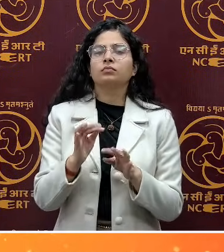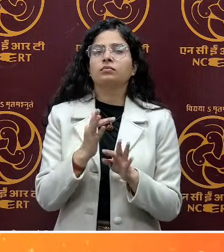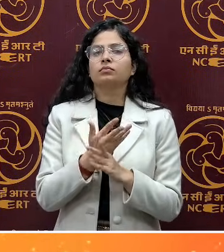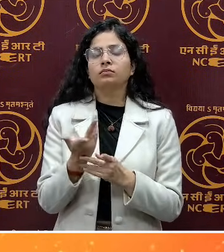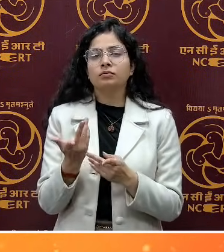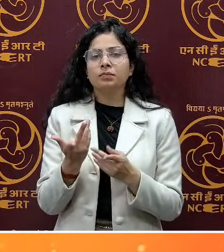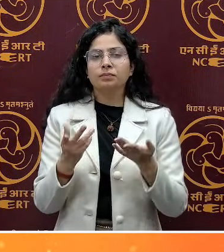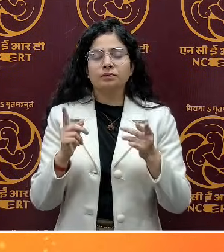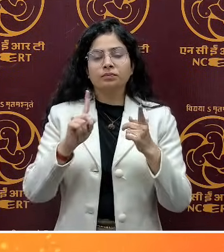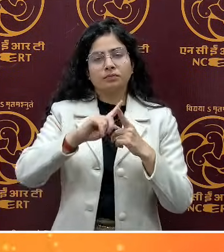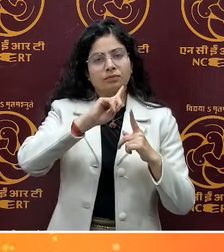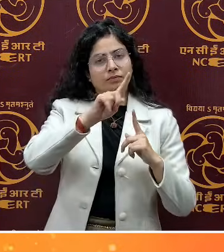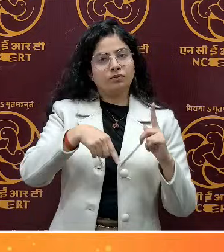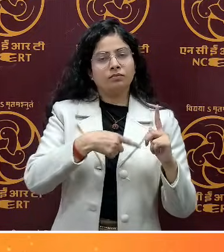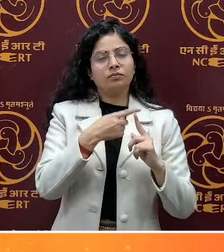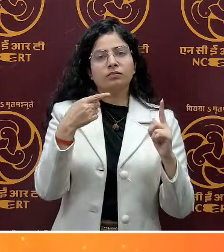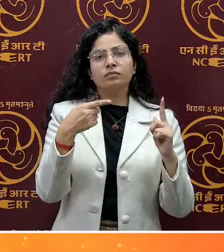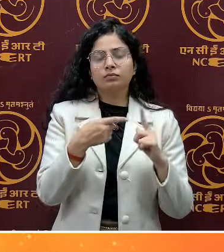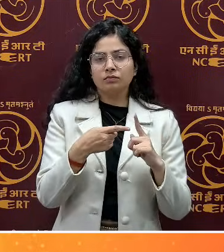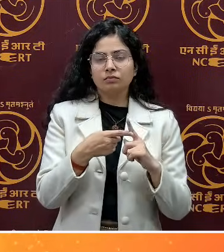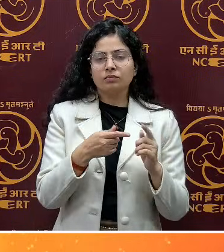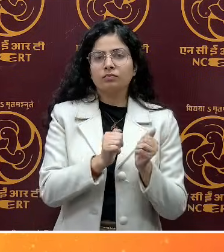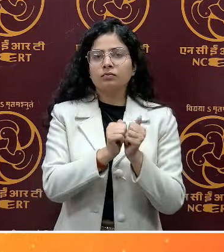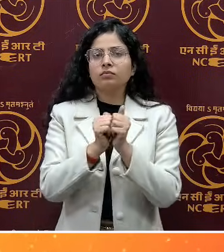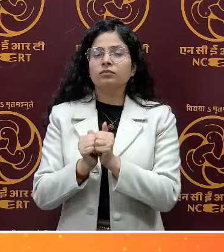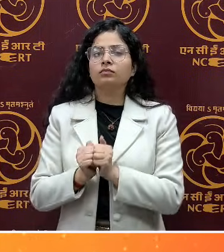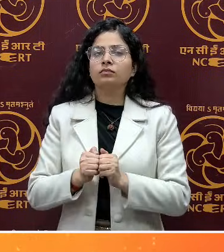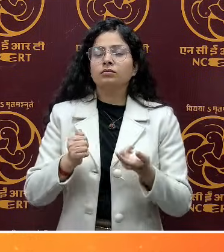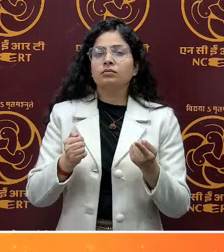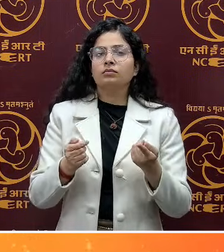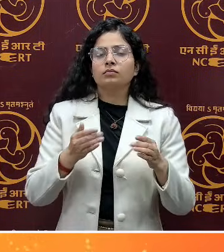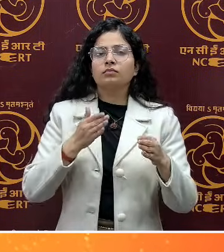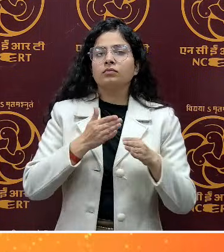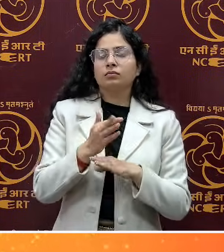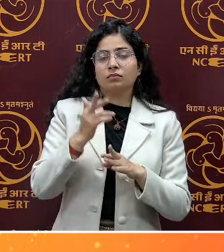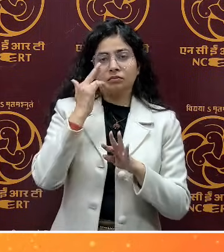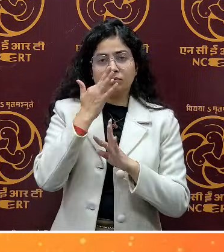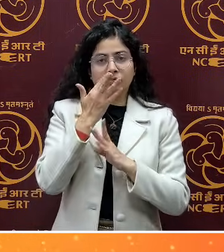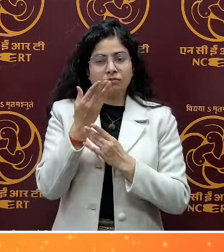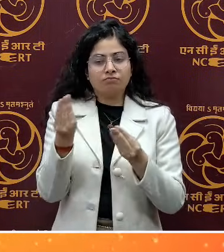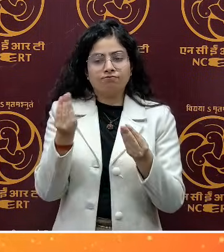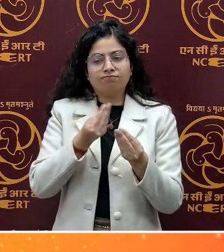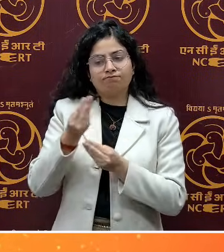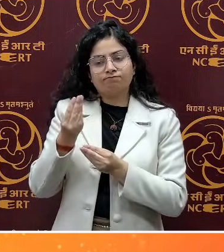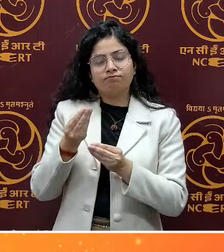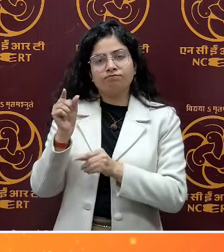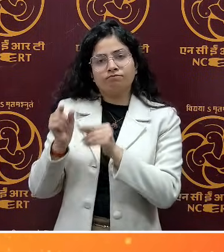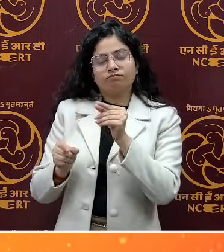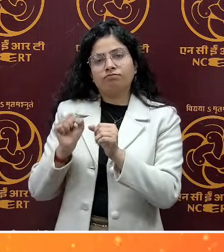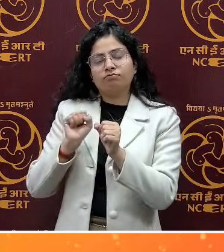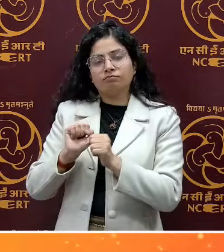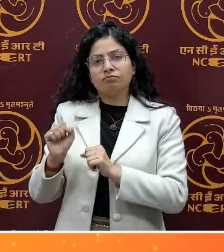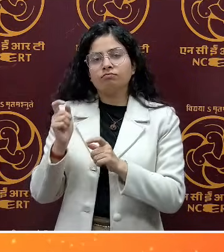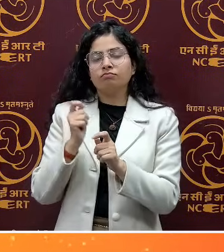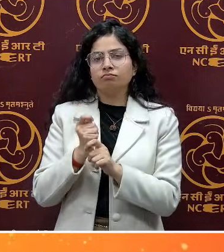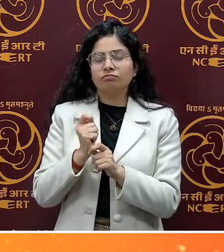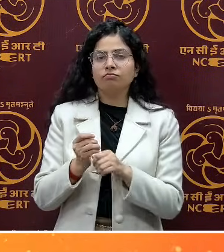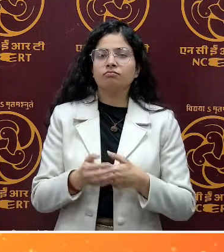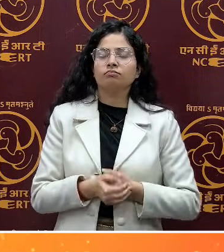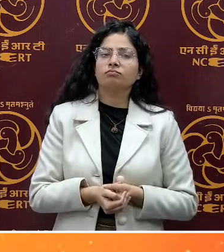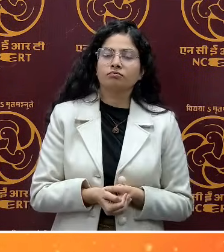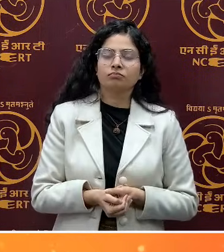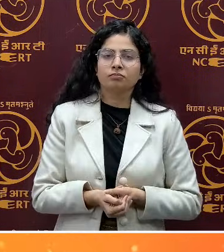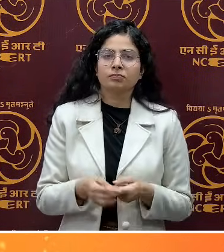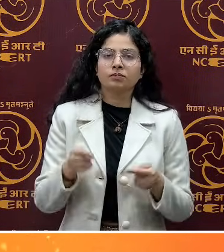the ecosystem, they are also getting harmed because of certain human activities. So that